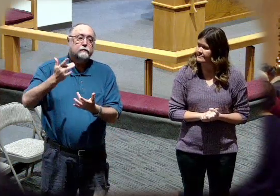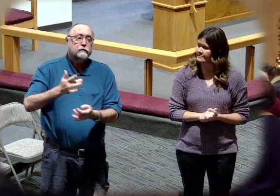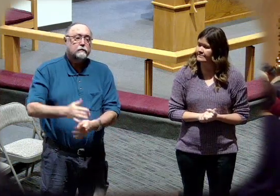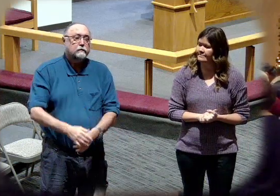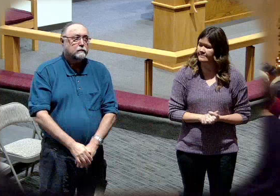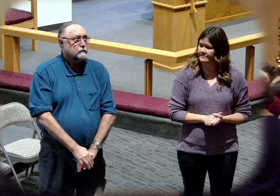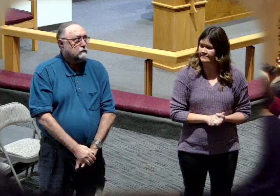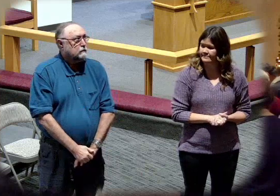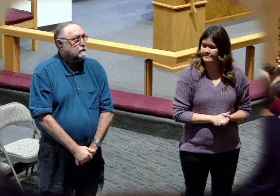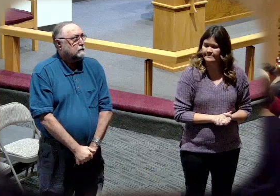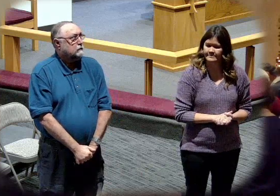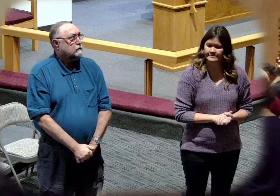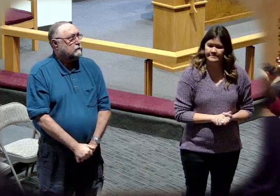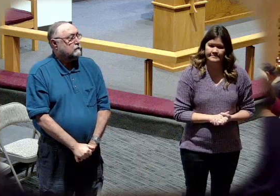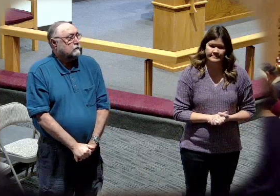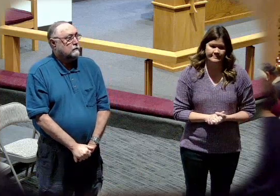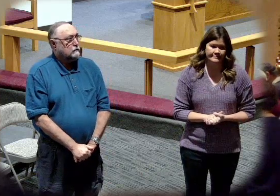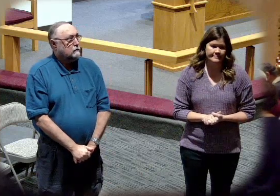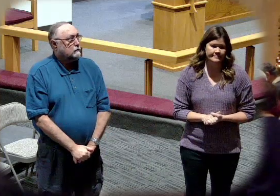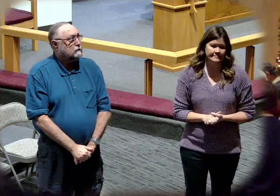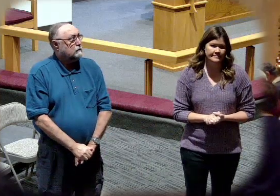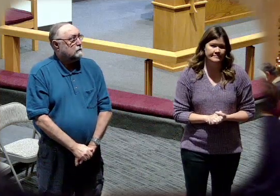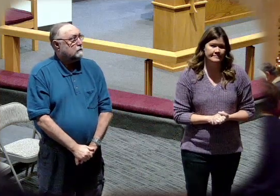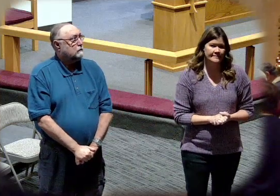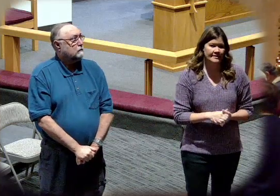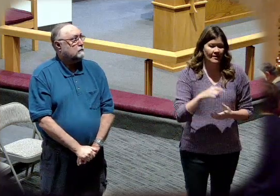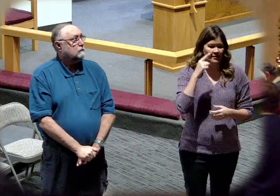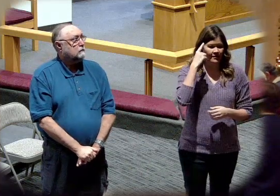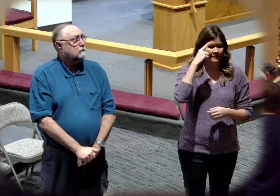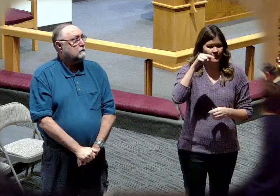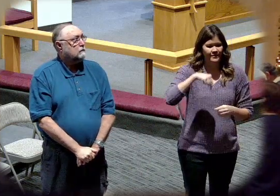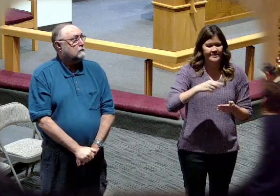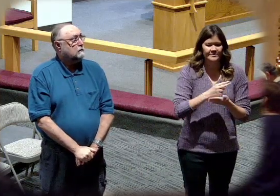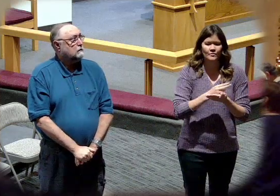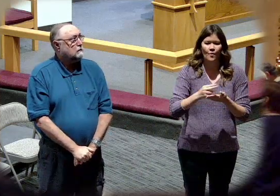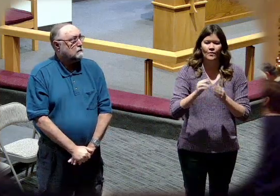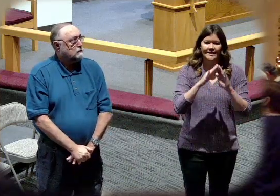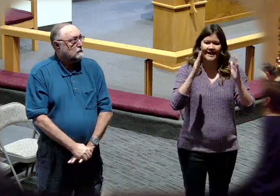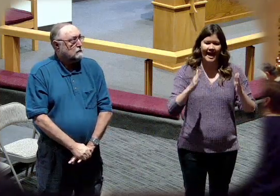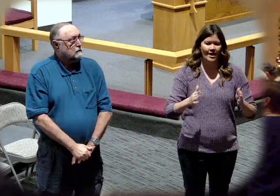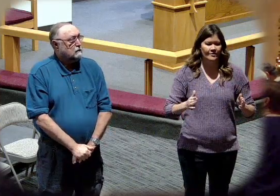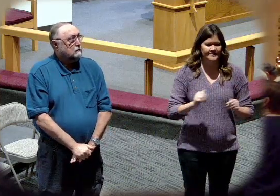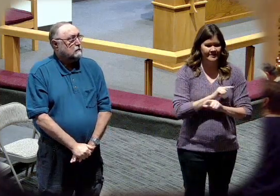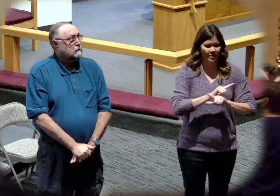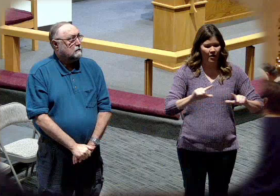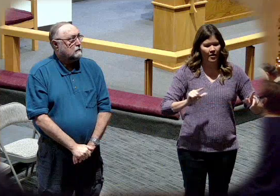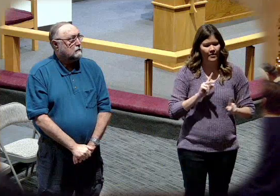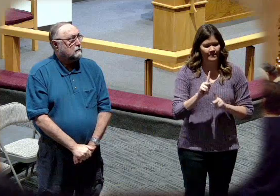For this holy house and for all